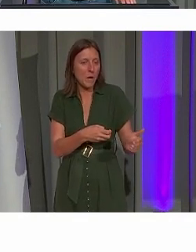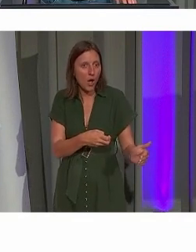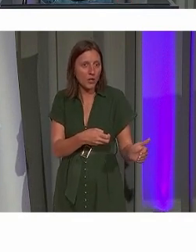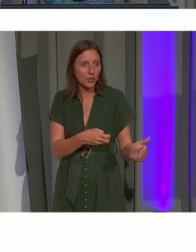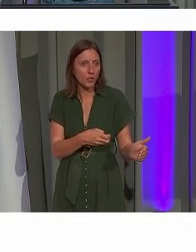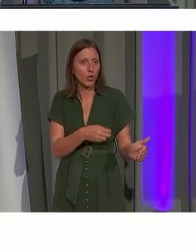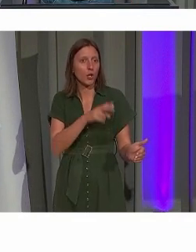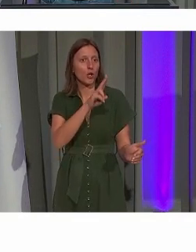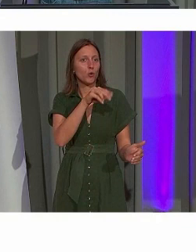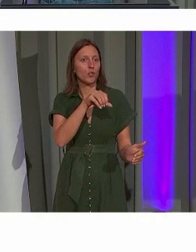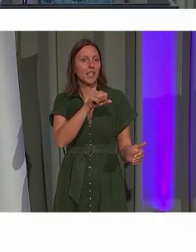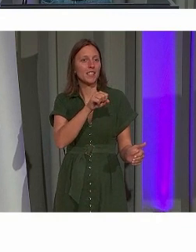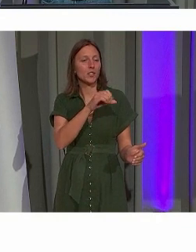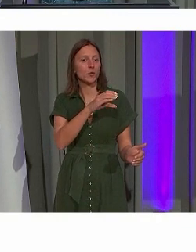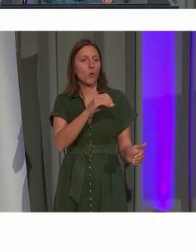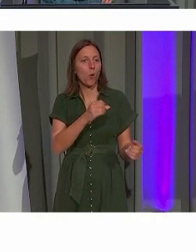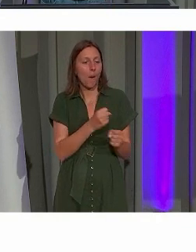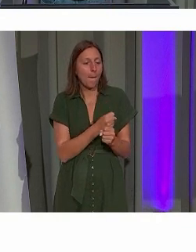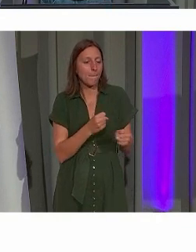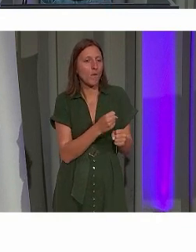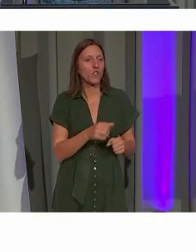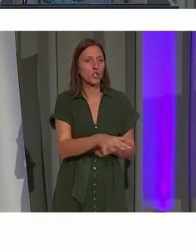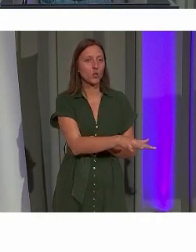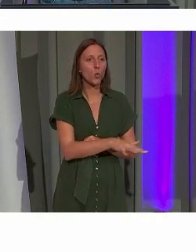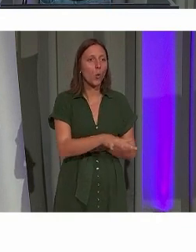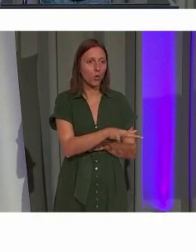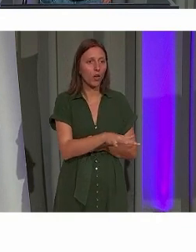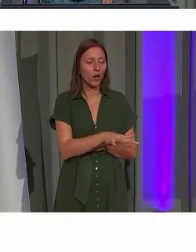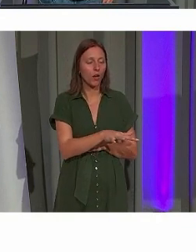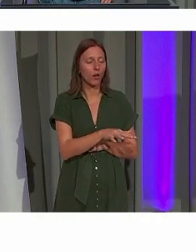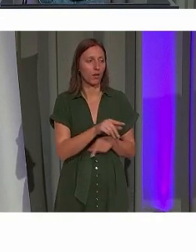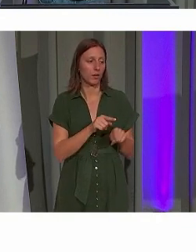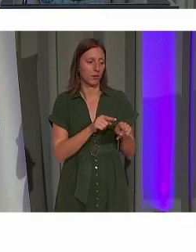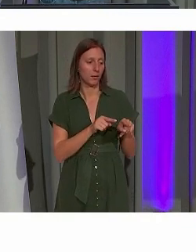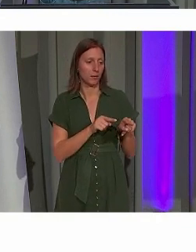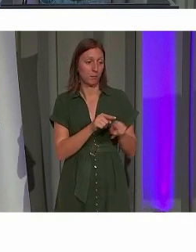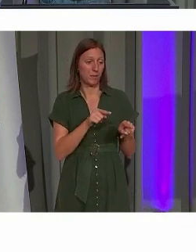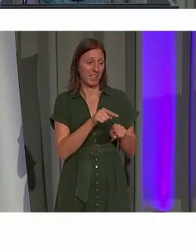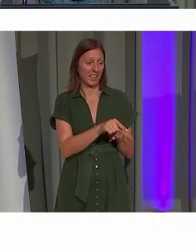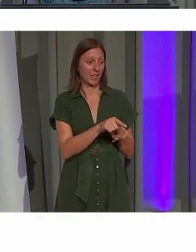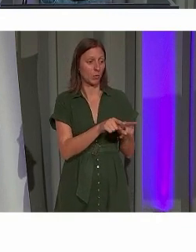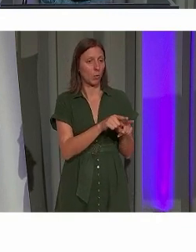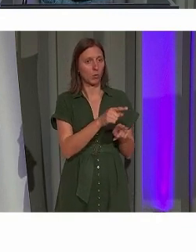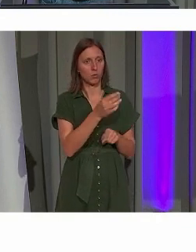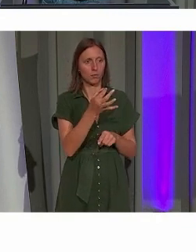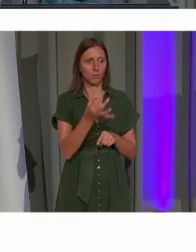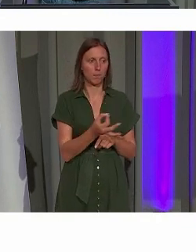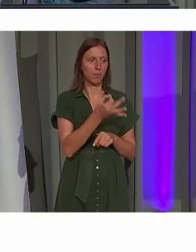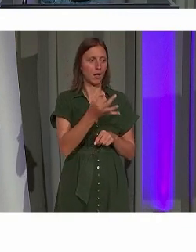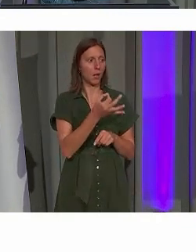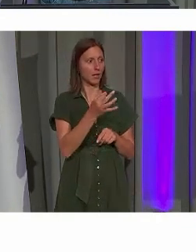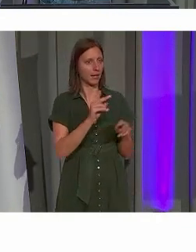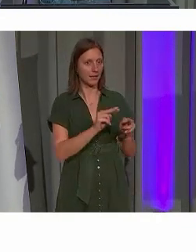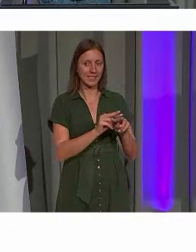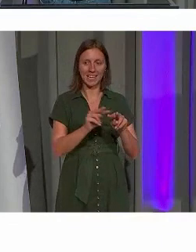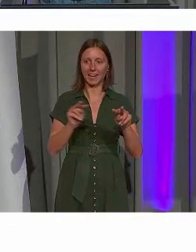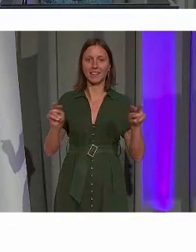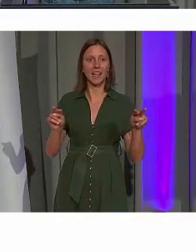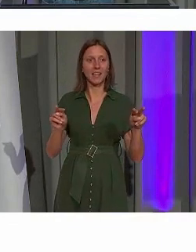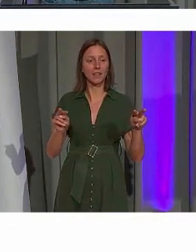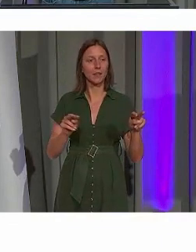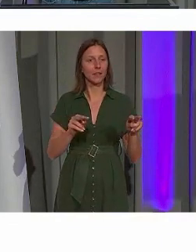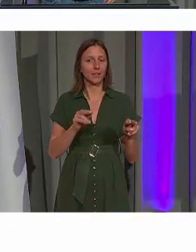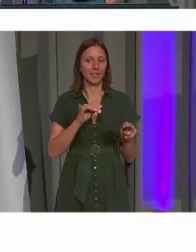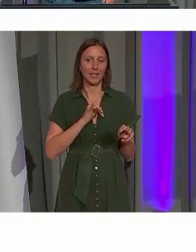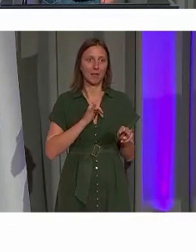actually the station square that's actually just outside the UNESCO buffer